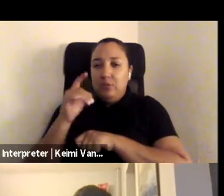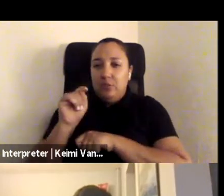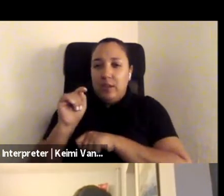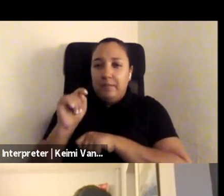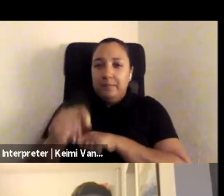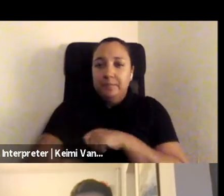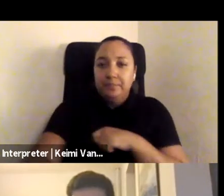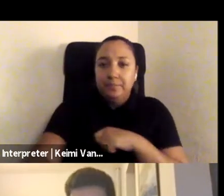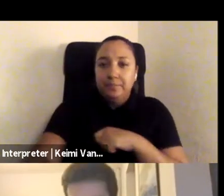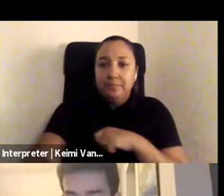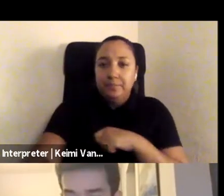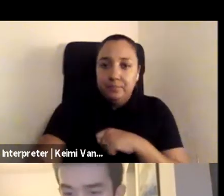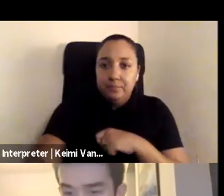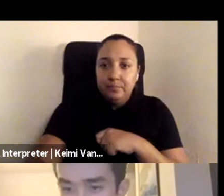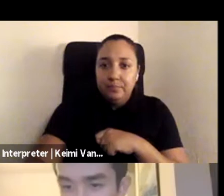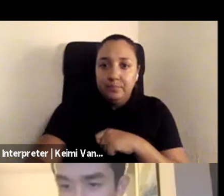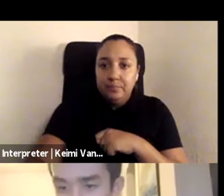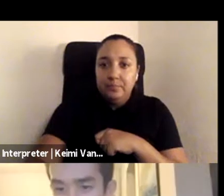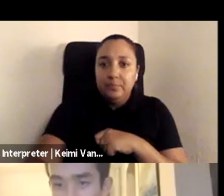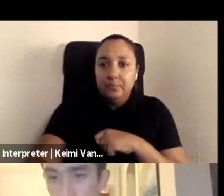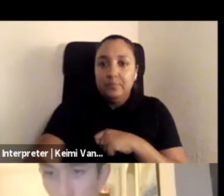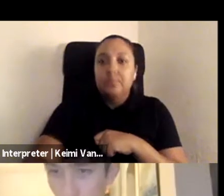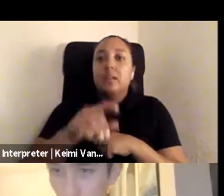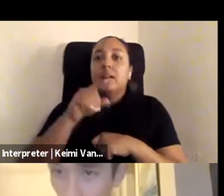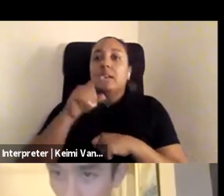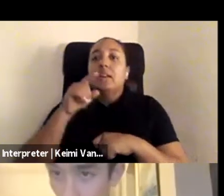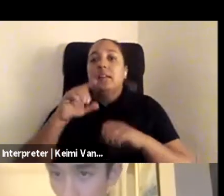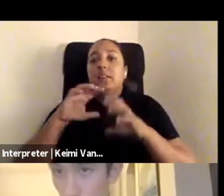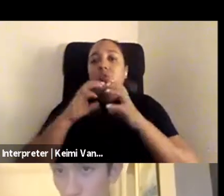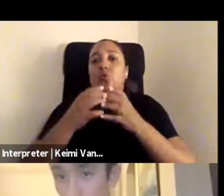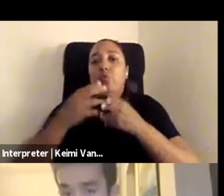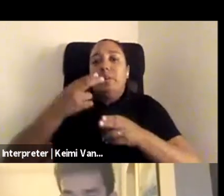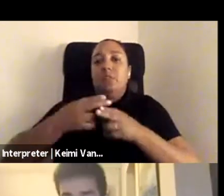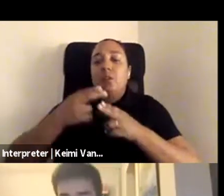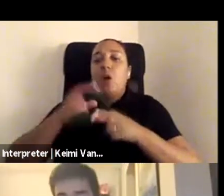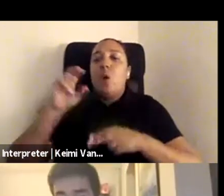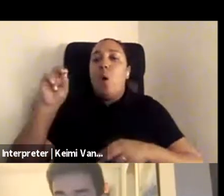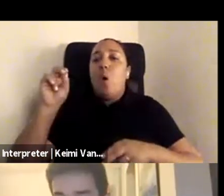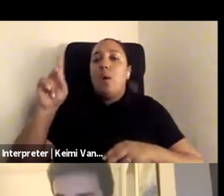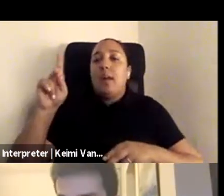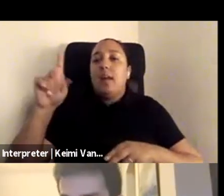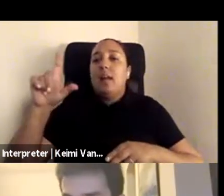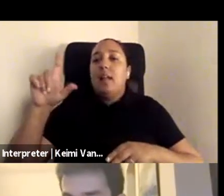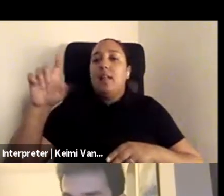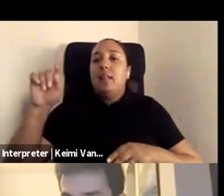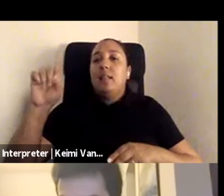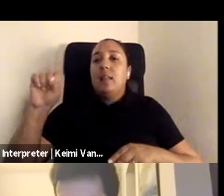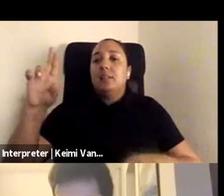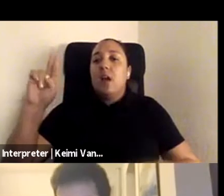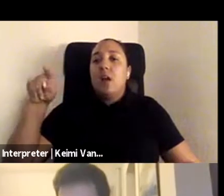a group hosted by Okay, Let's Unpack This, which is nestled in the Give Me Dance